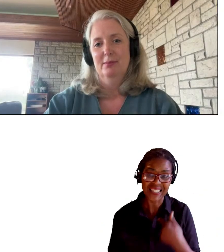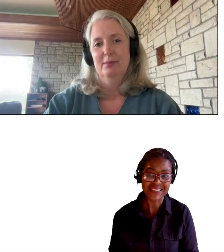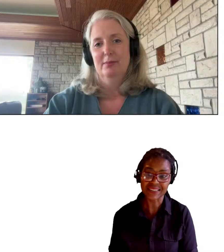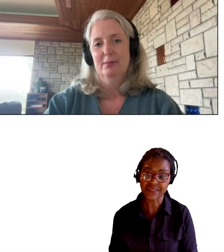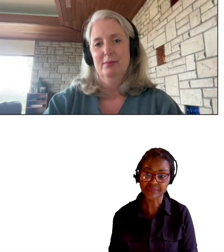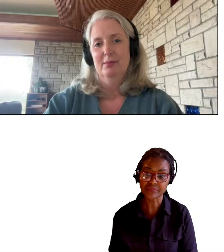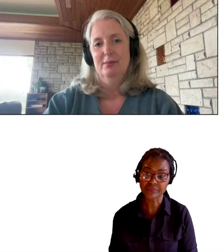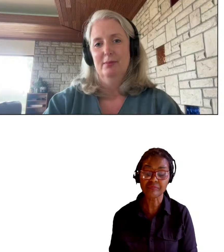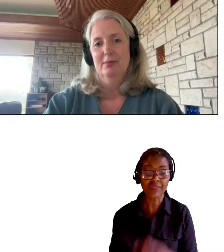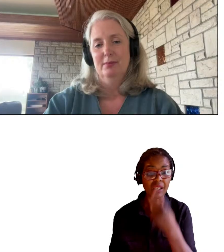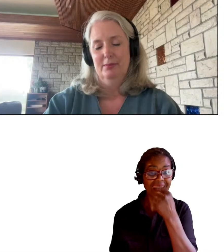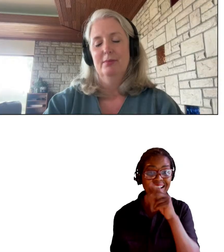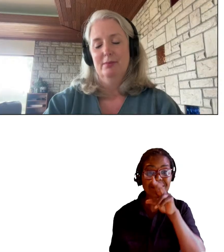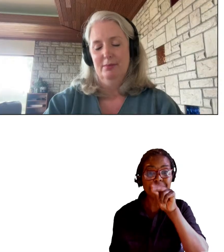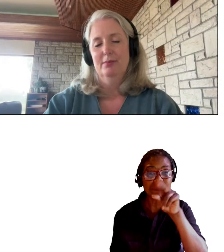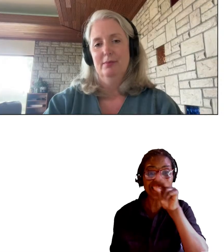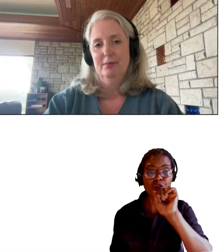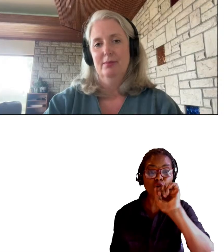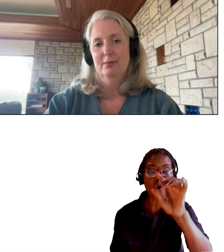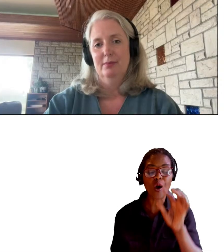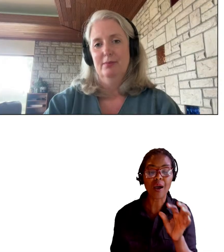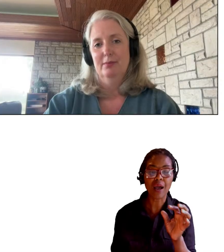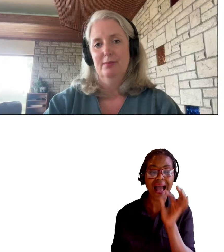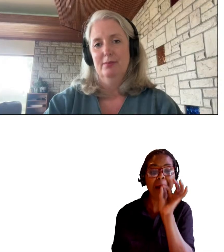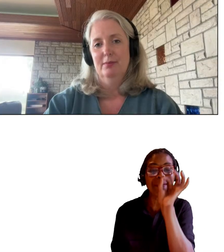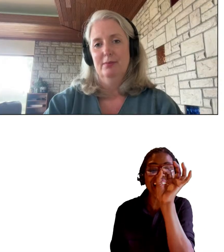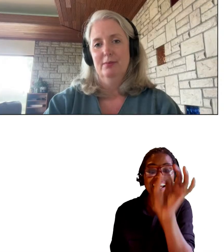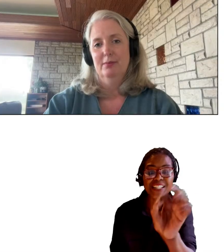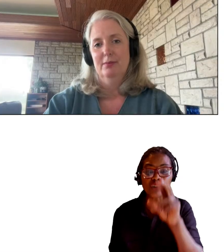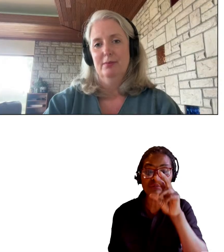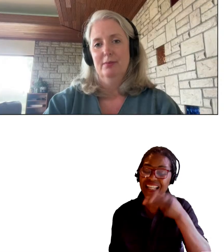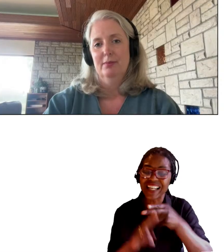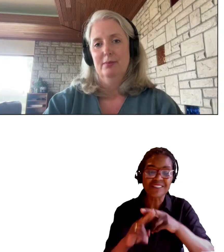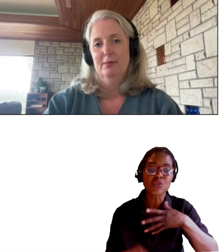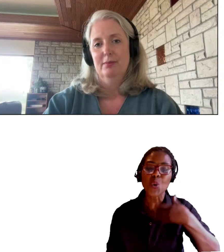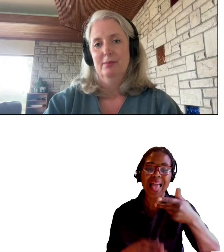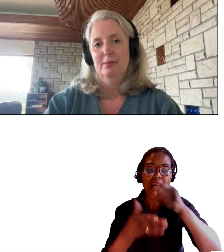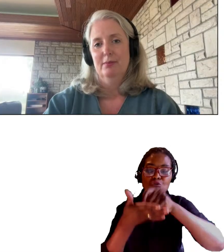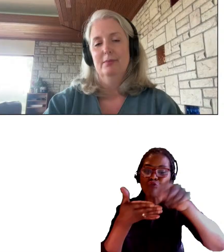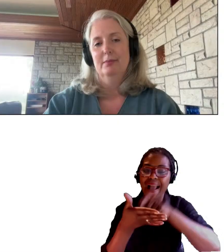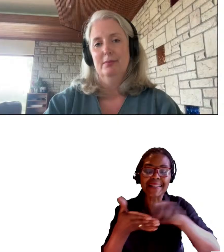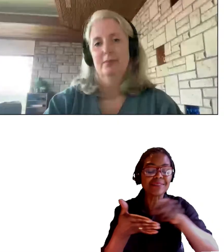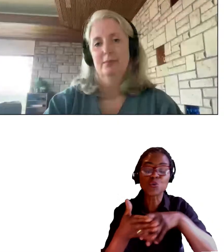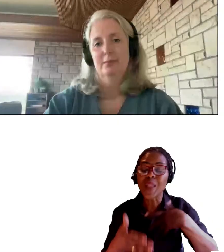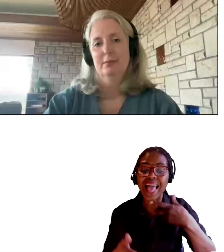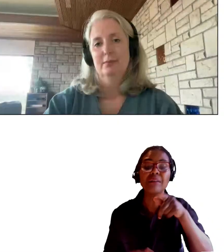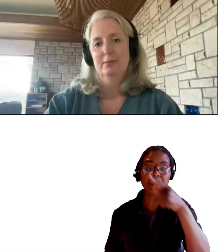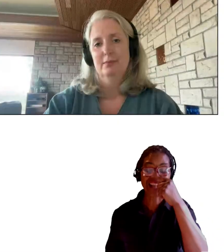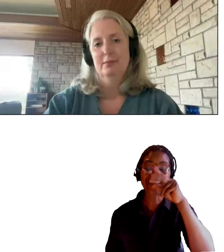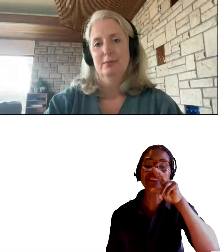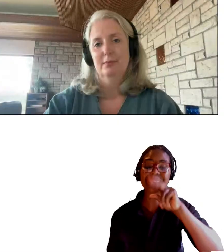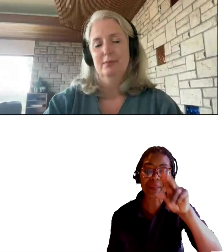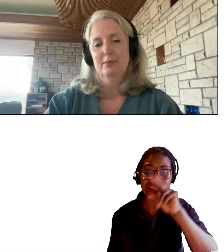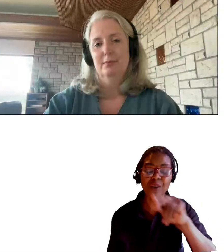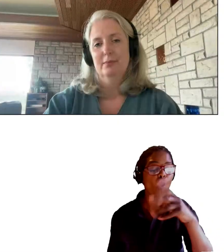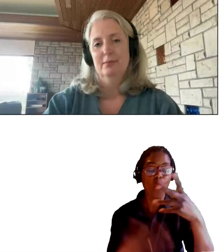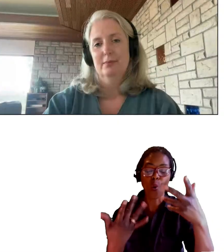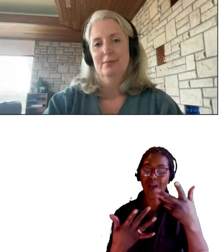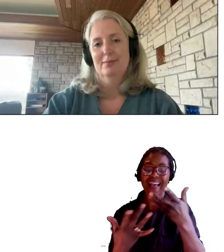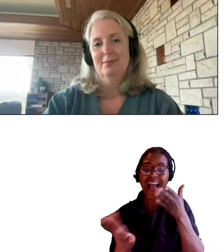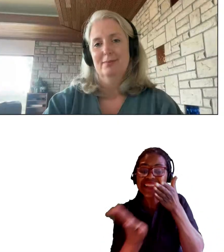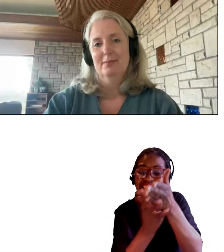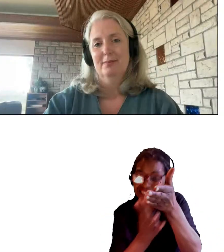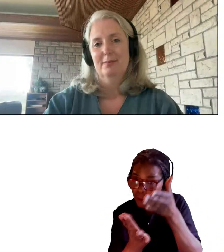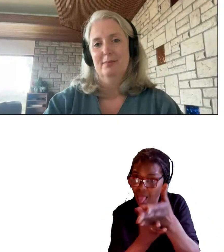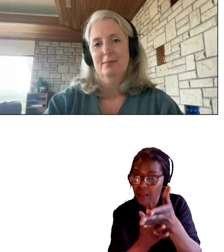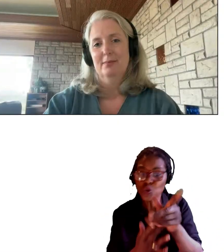speak your application if it's easier, that you don't like writing. We've tried to make the application process as accessible as possible. You can sit